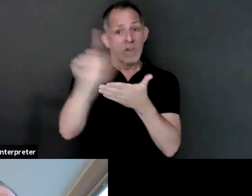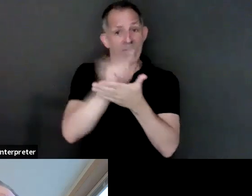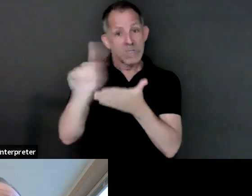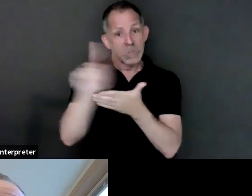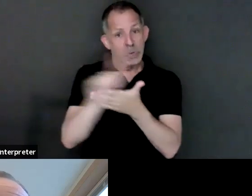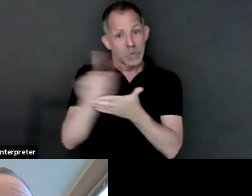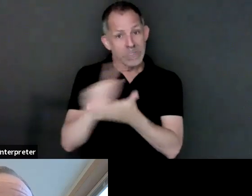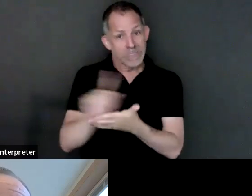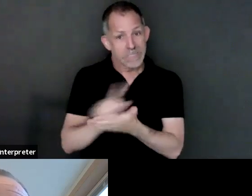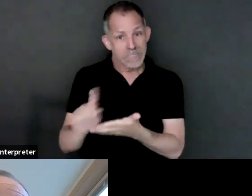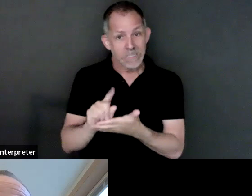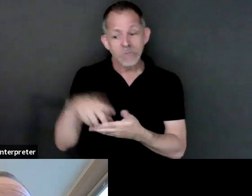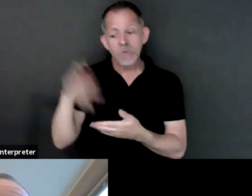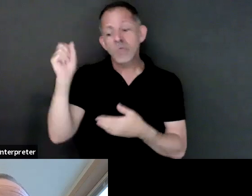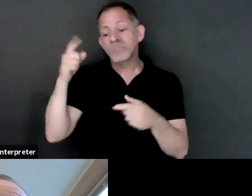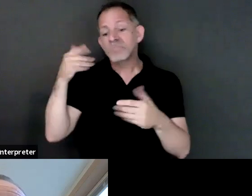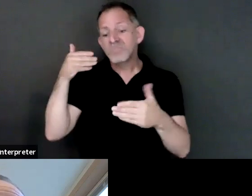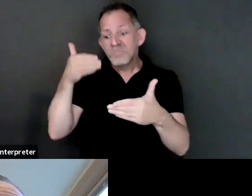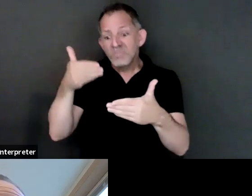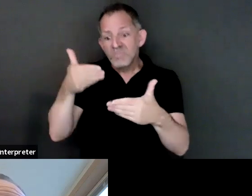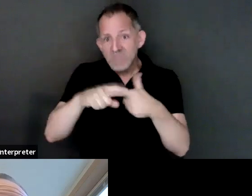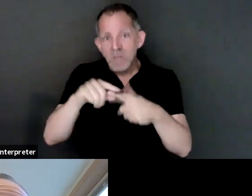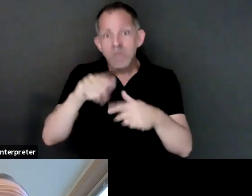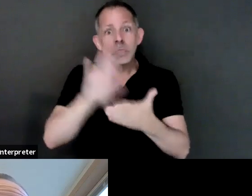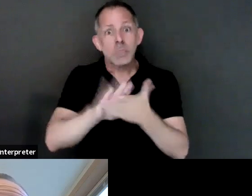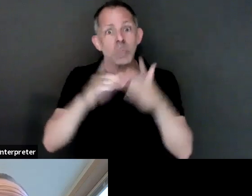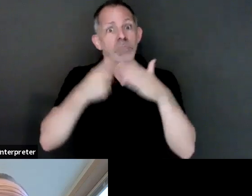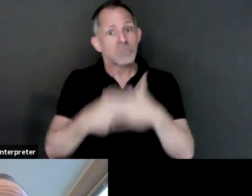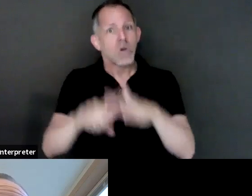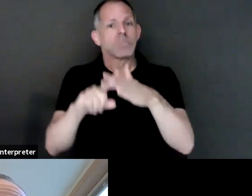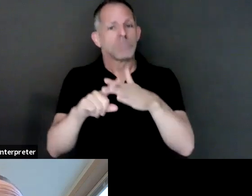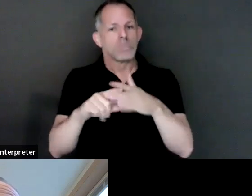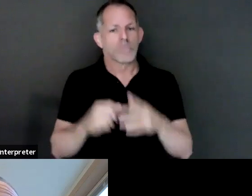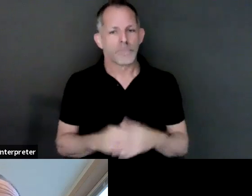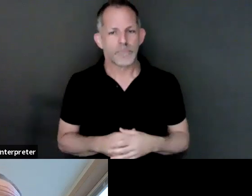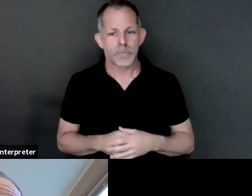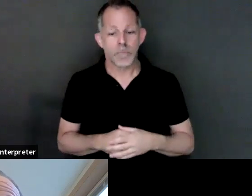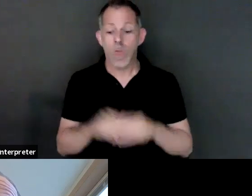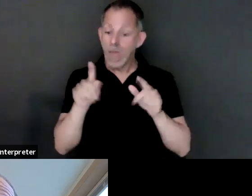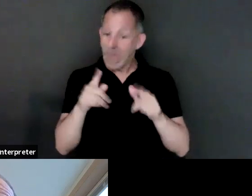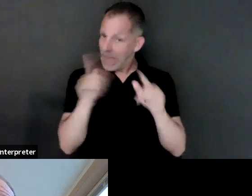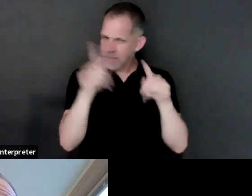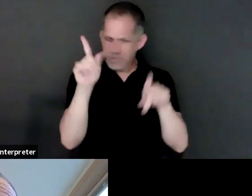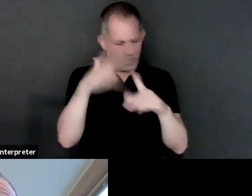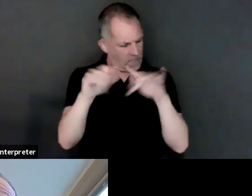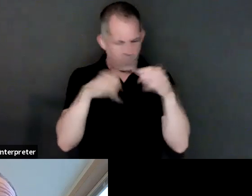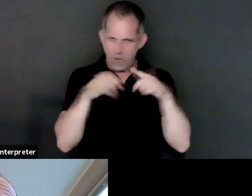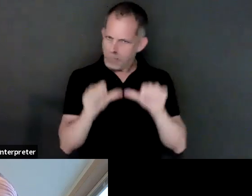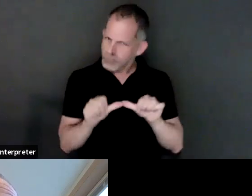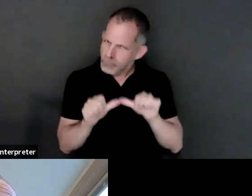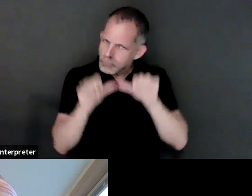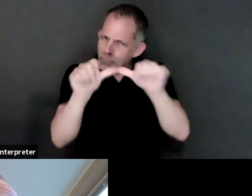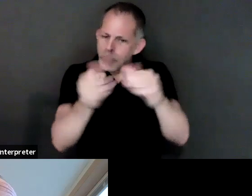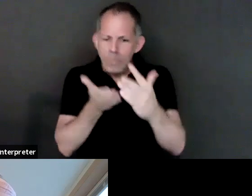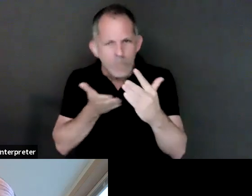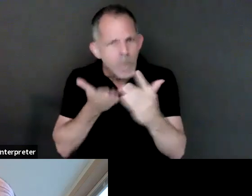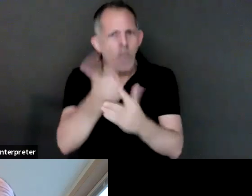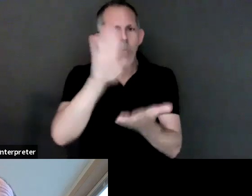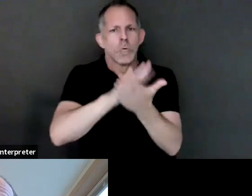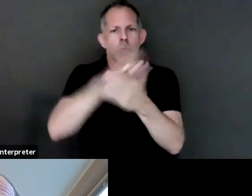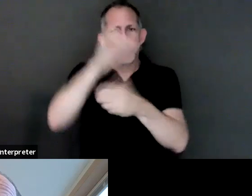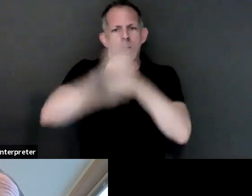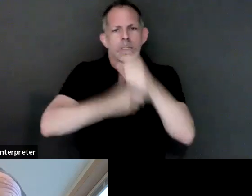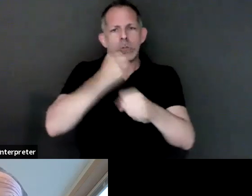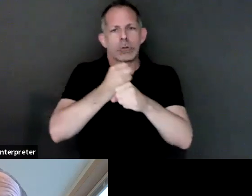meet with them on through the school year to help them do that, not only strategically in terms of preparation, but then dealing